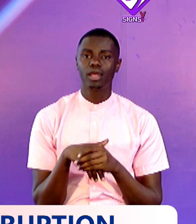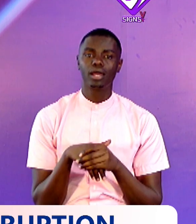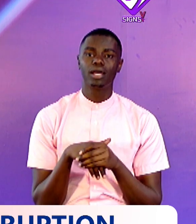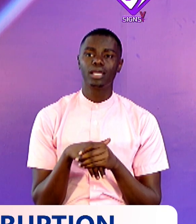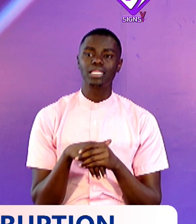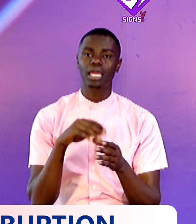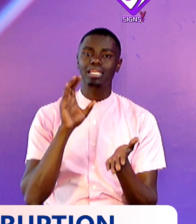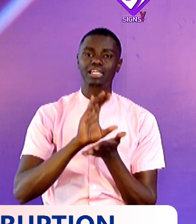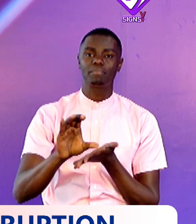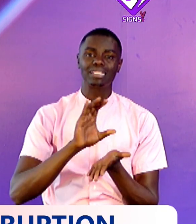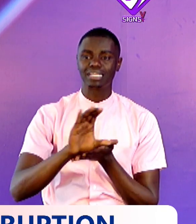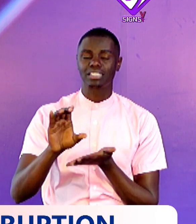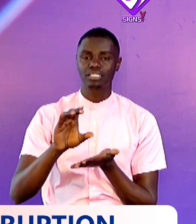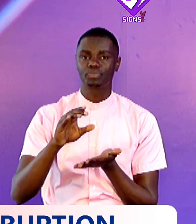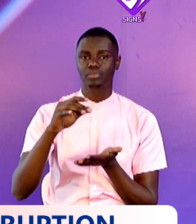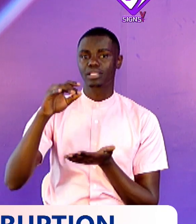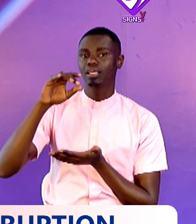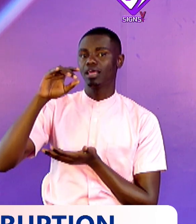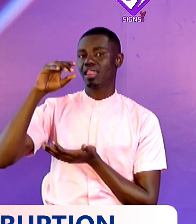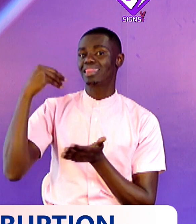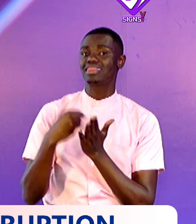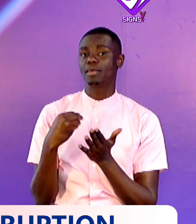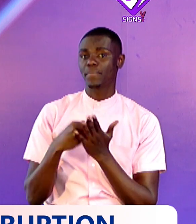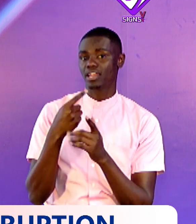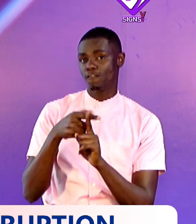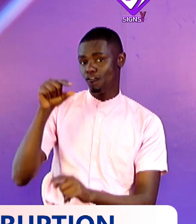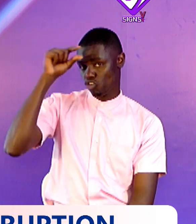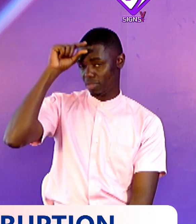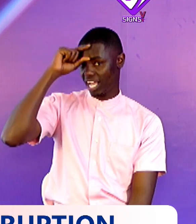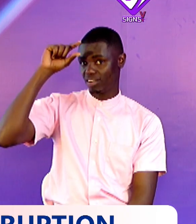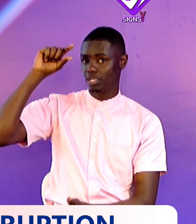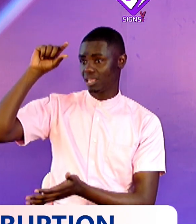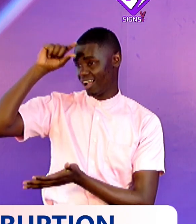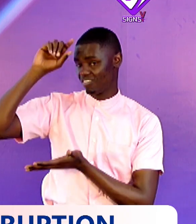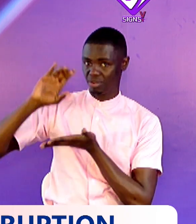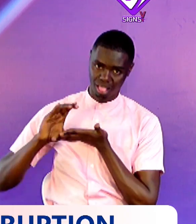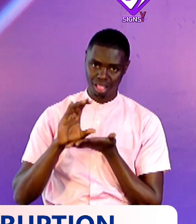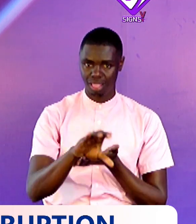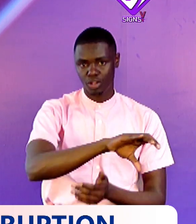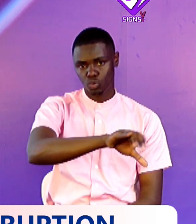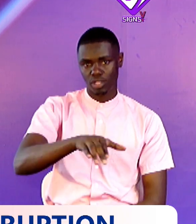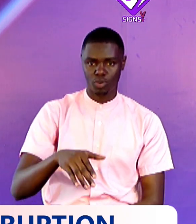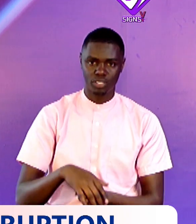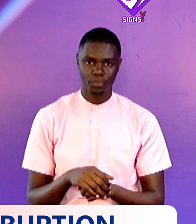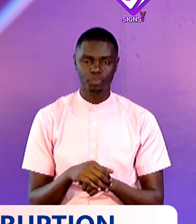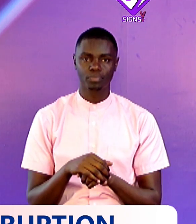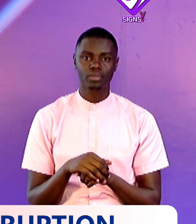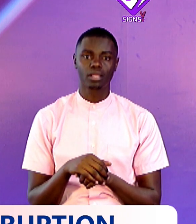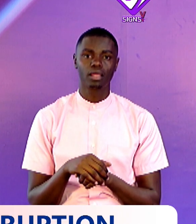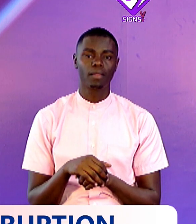remittance of the money that is always supposed to go to the counties. Right. Because when a report is given out,